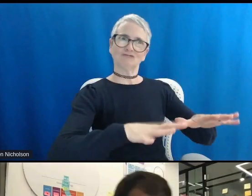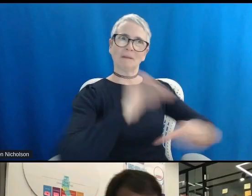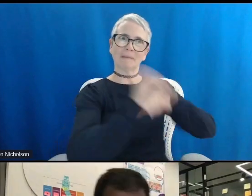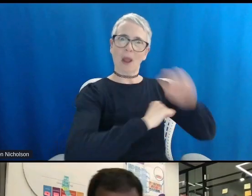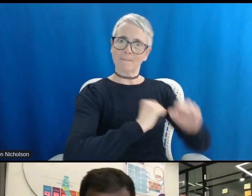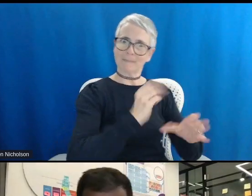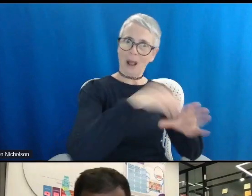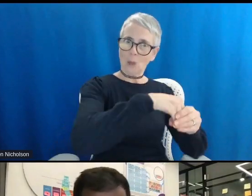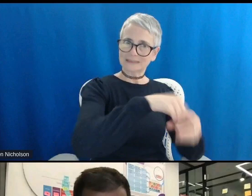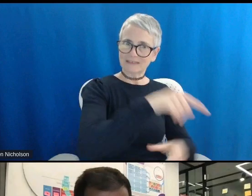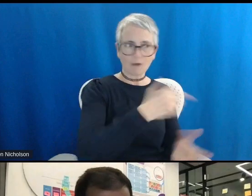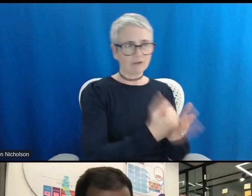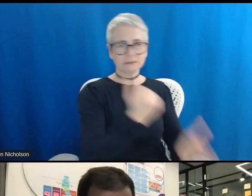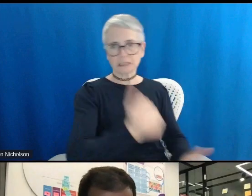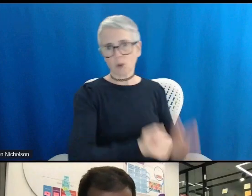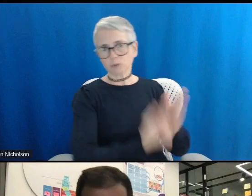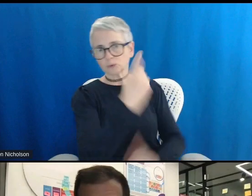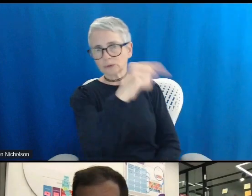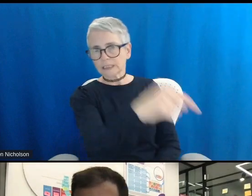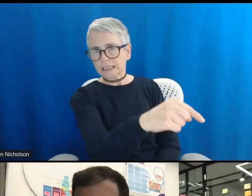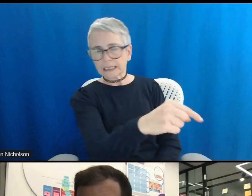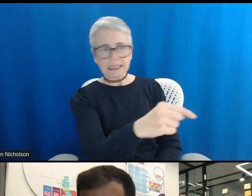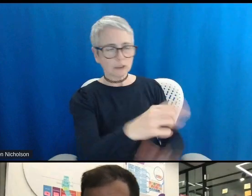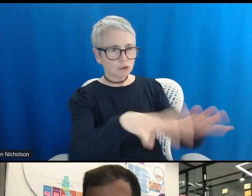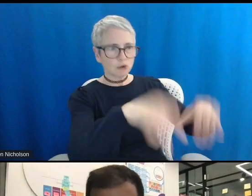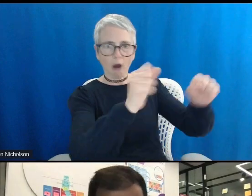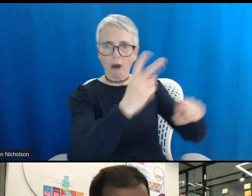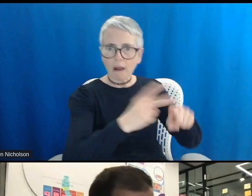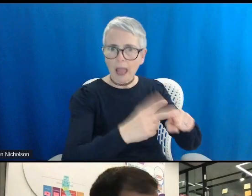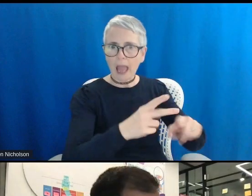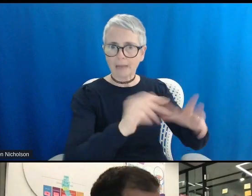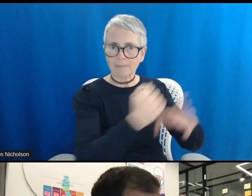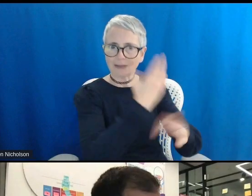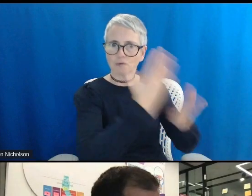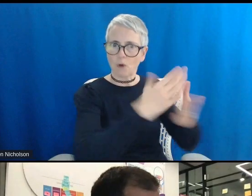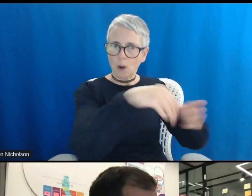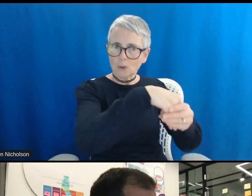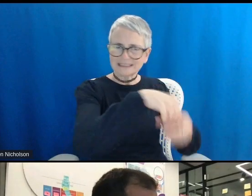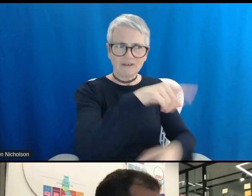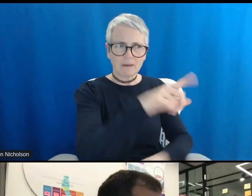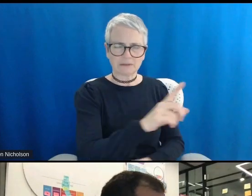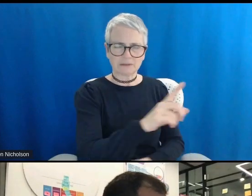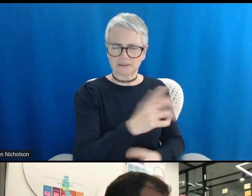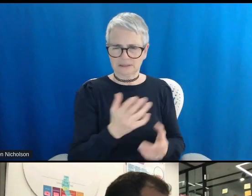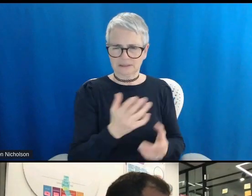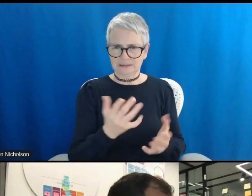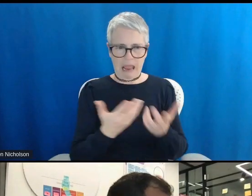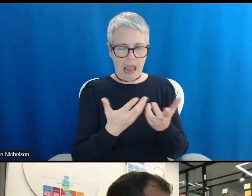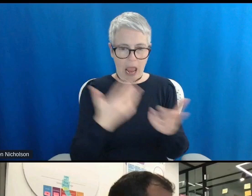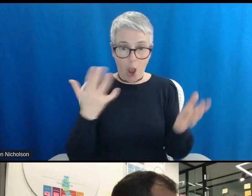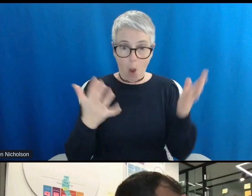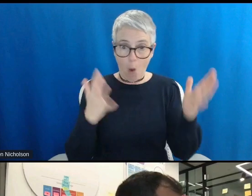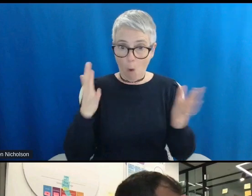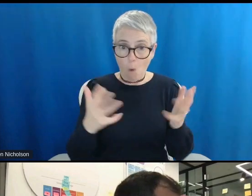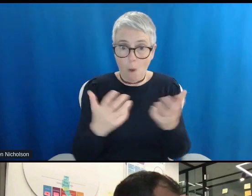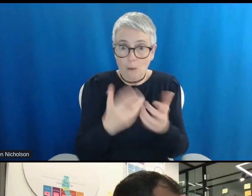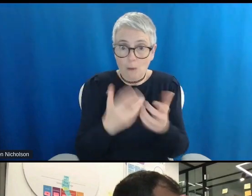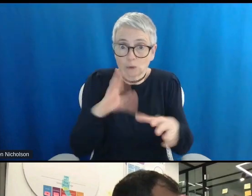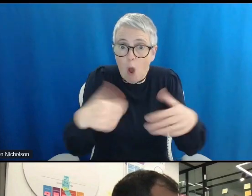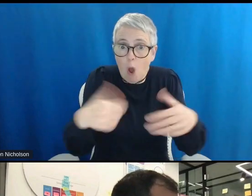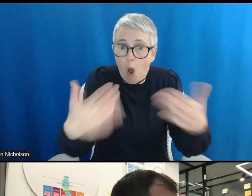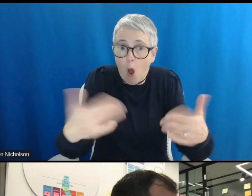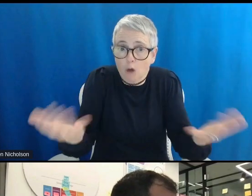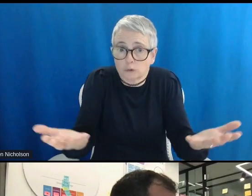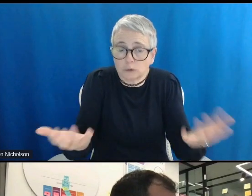most inclusive space in the world. So I think that the numbers are needed, are not, shouldn't be needed, but are needed when you're trying